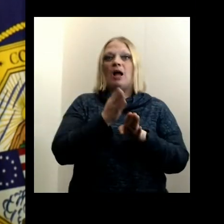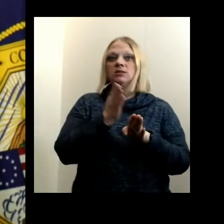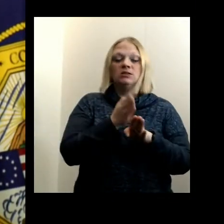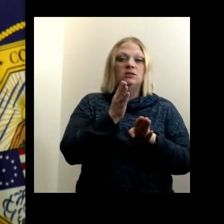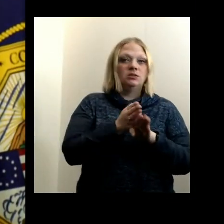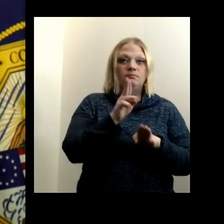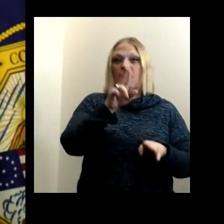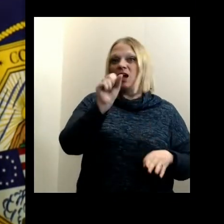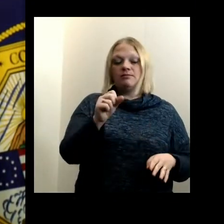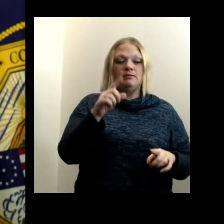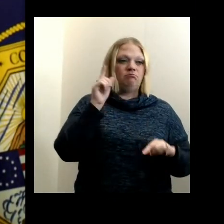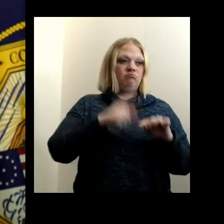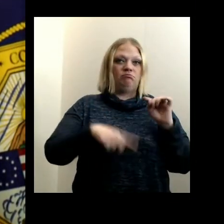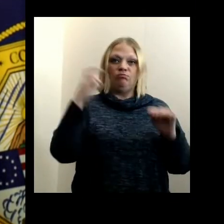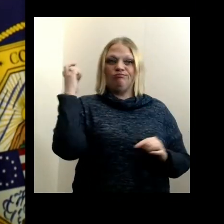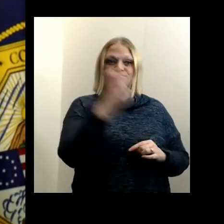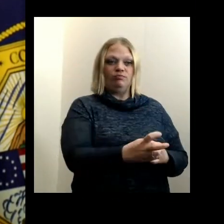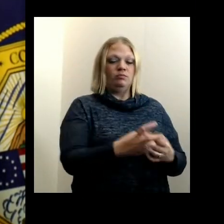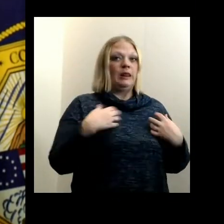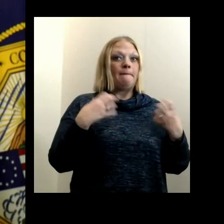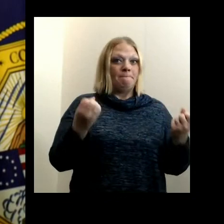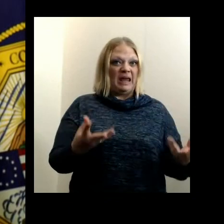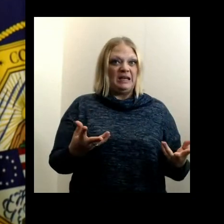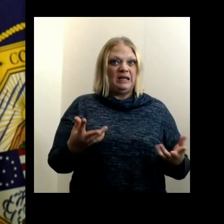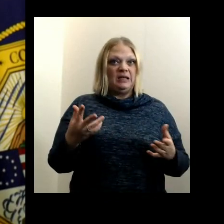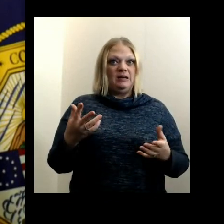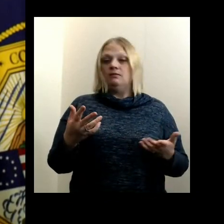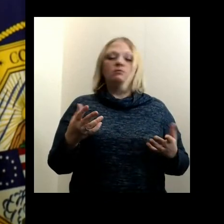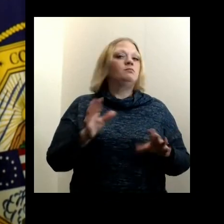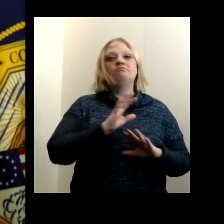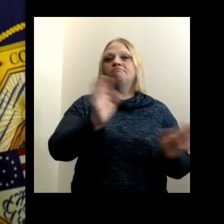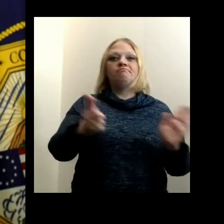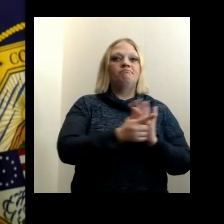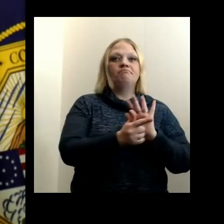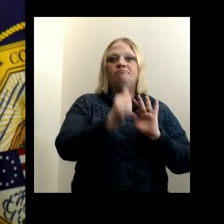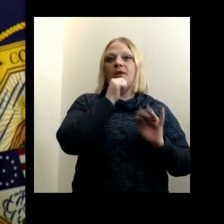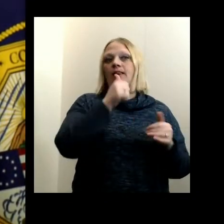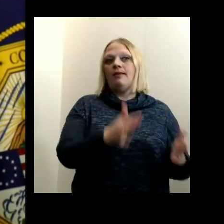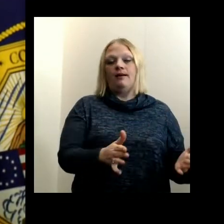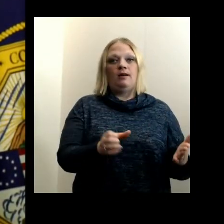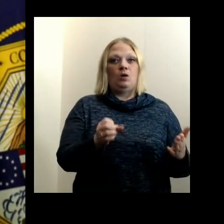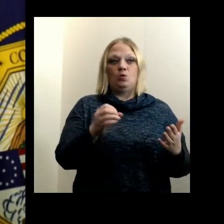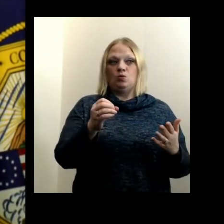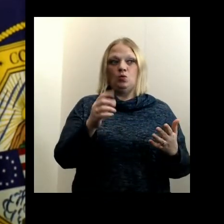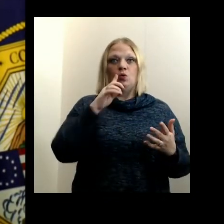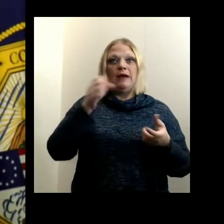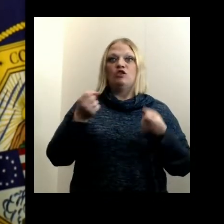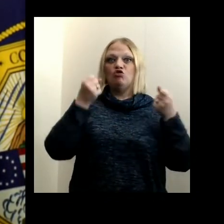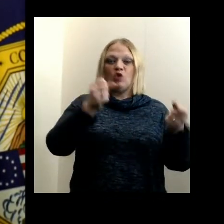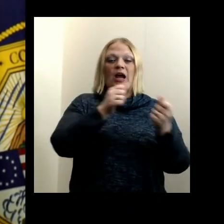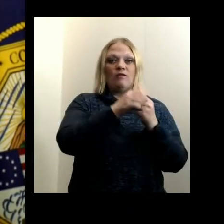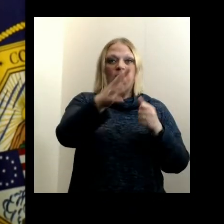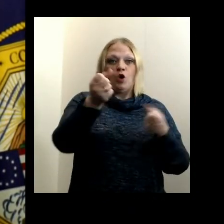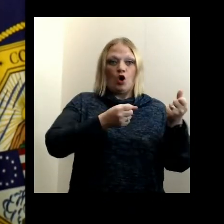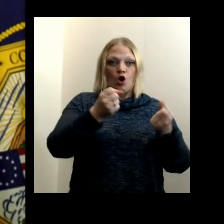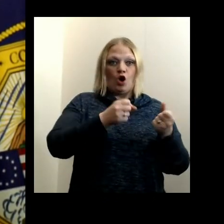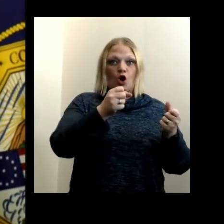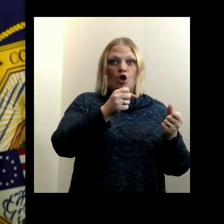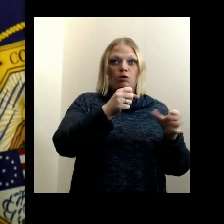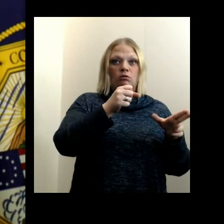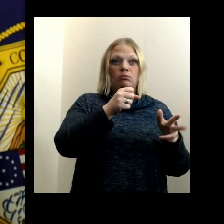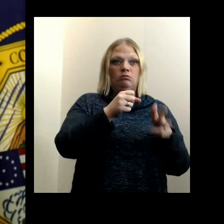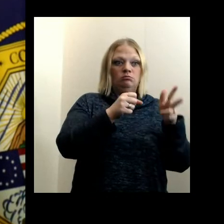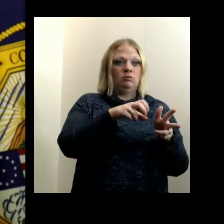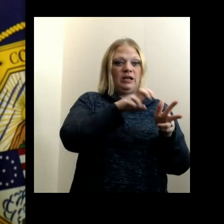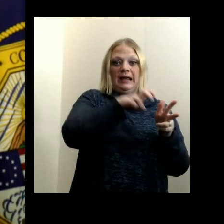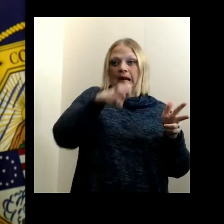buses. So the buses that often like to come, there would have been no buses. So you would have to drive in with your car and get out of your car